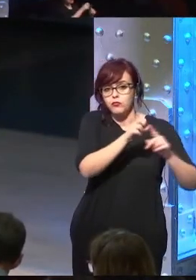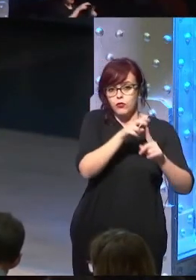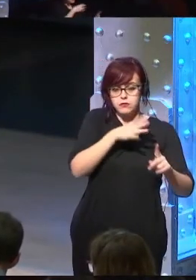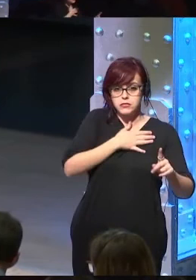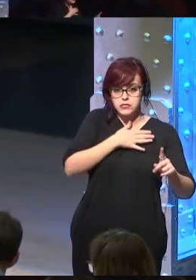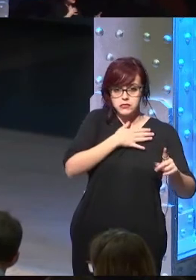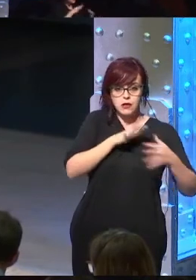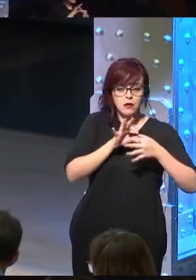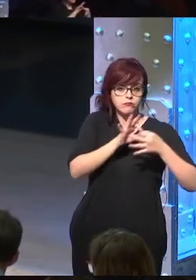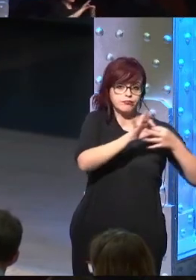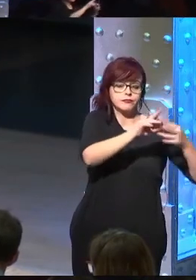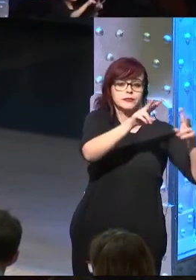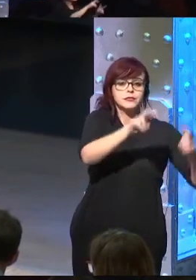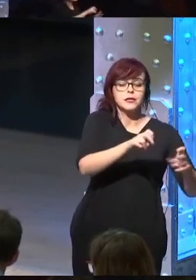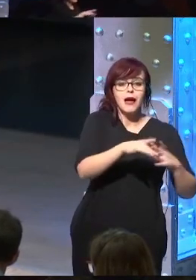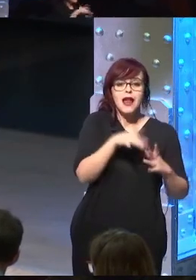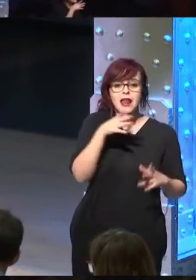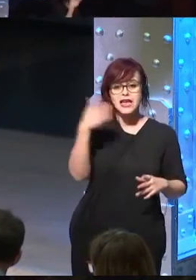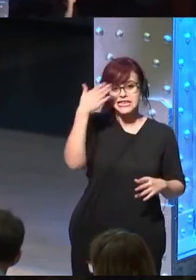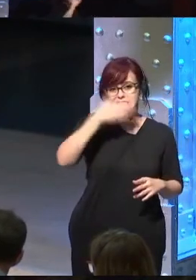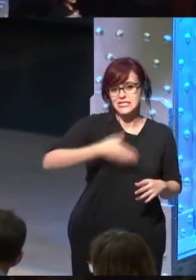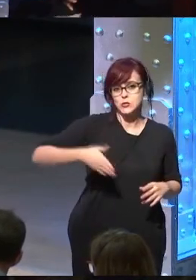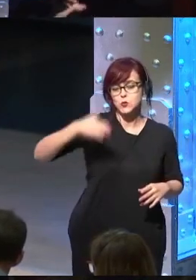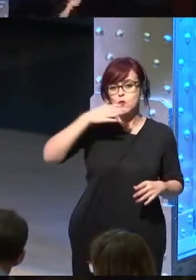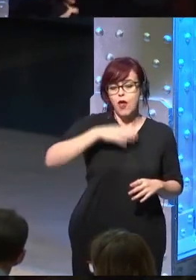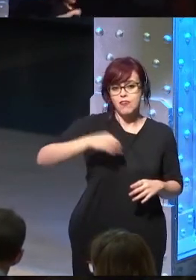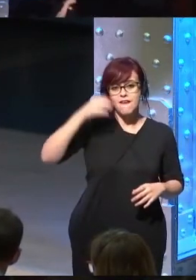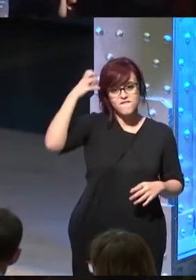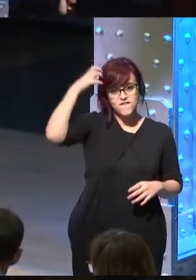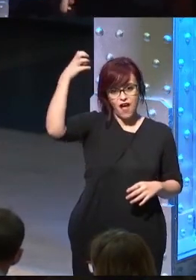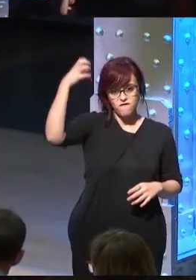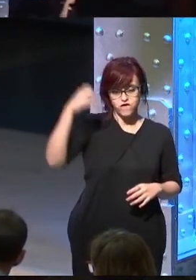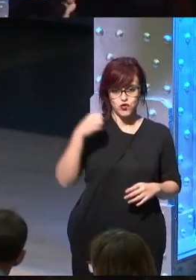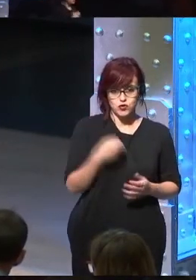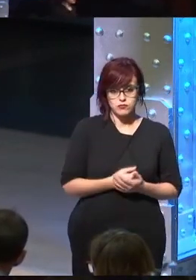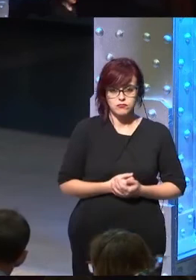reaches a climax, from my point of view, in the Frankfurt School,